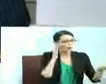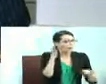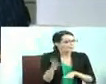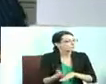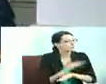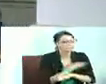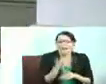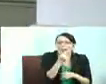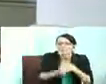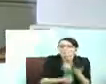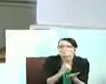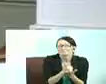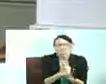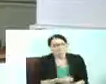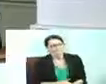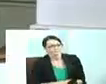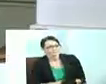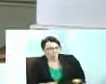seated.